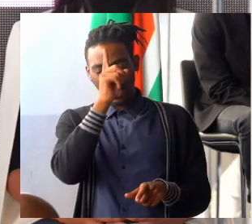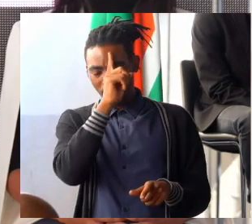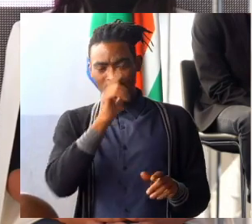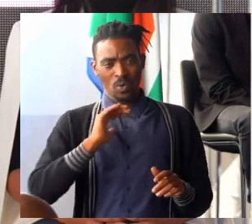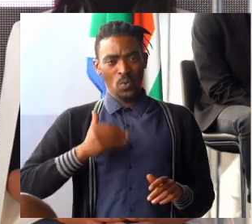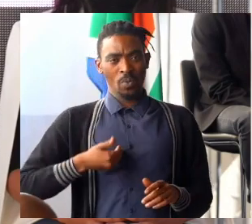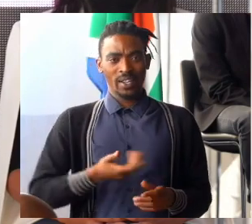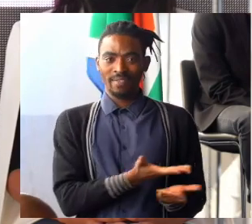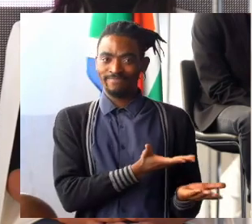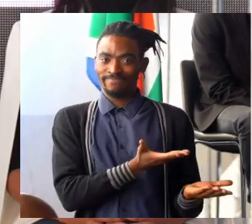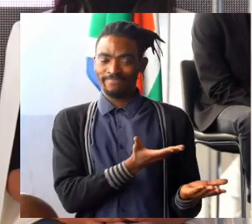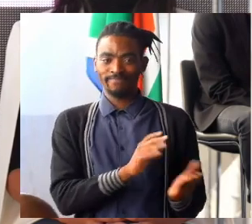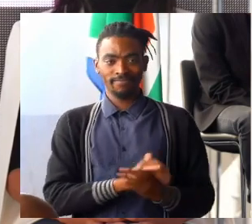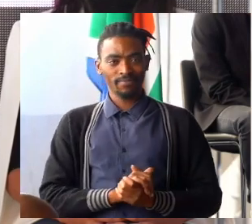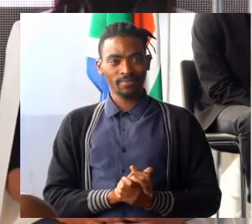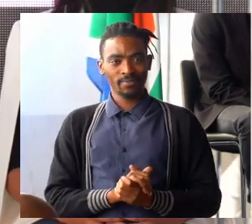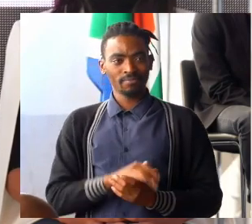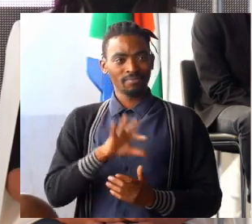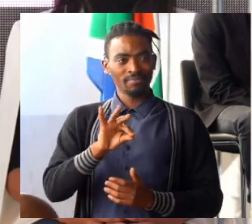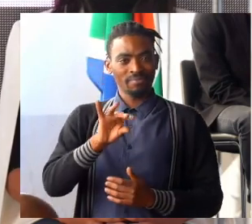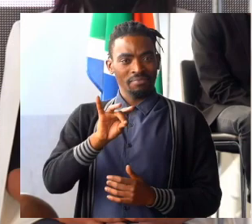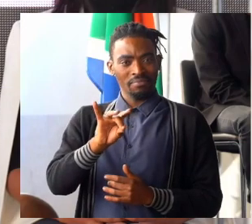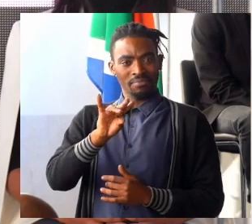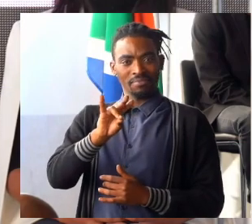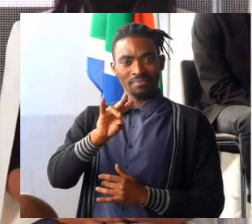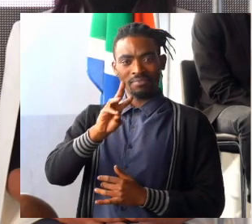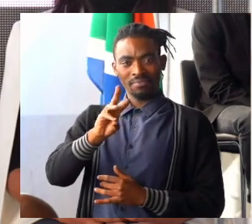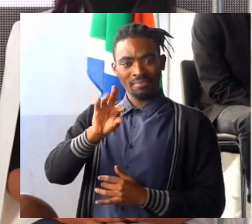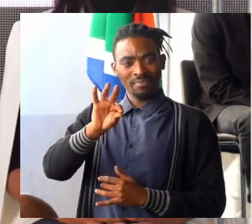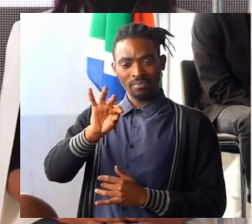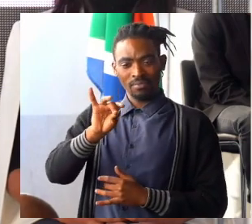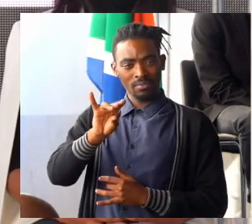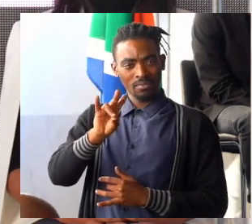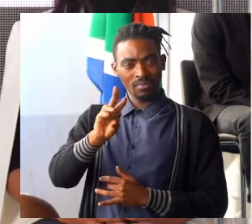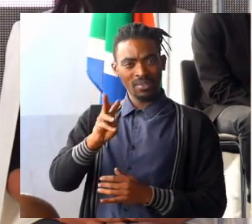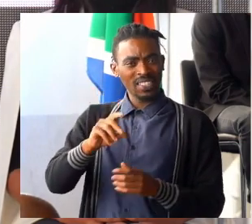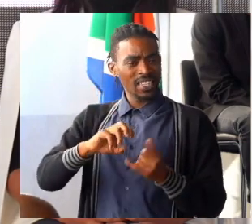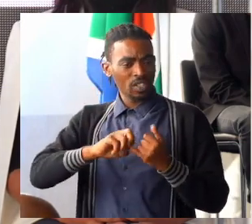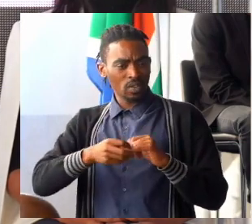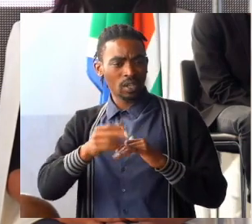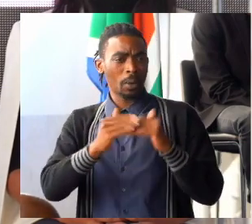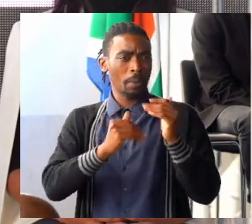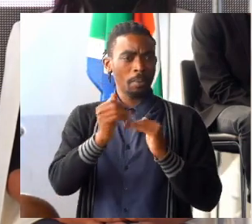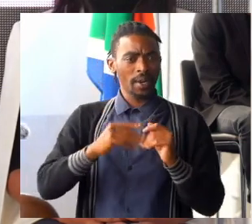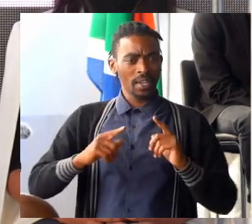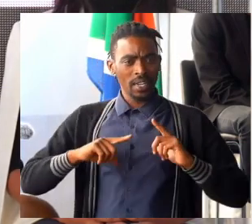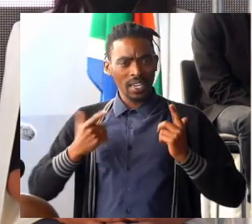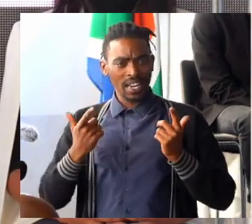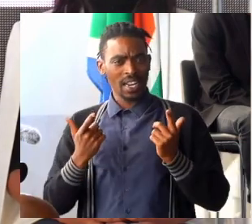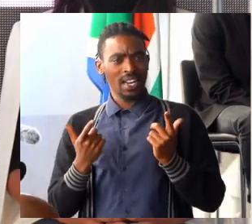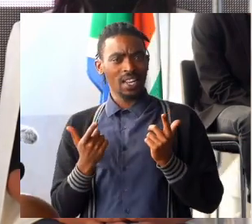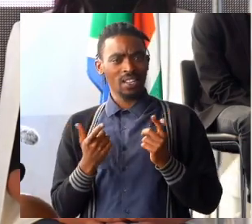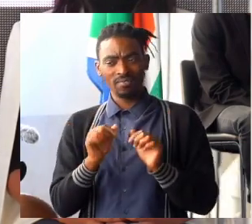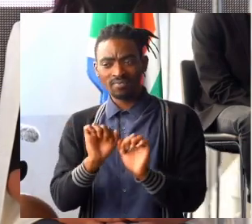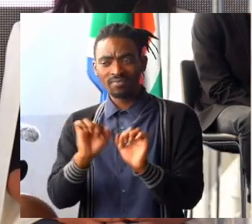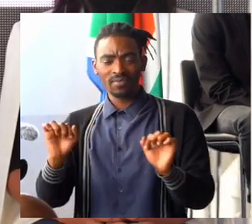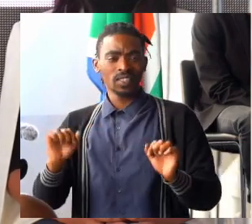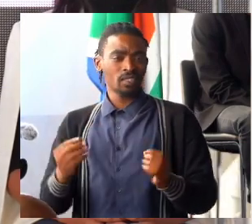women. Daily, they toil to build a life for their children and try to hold their communities